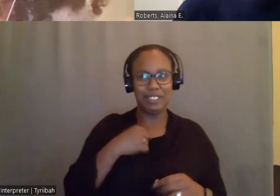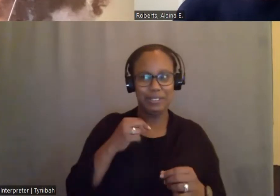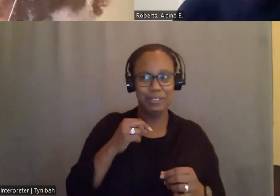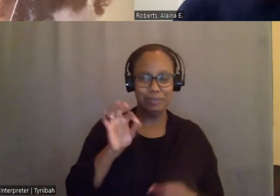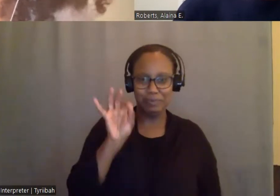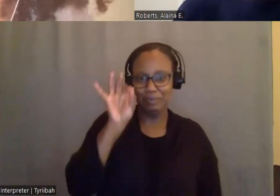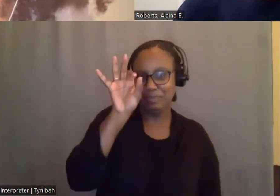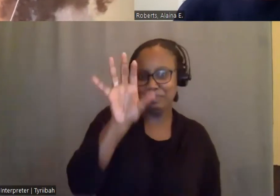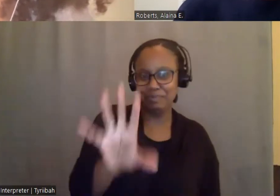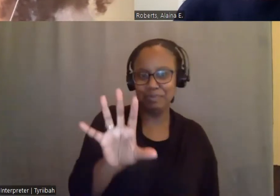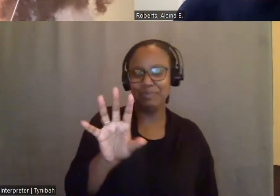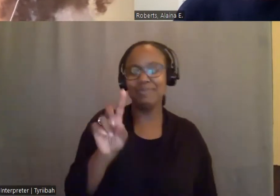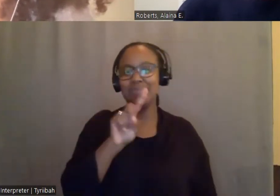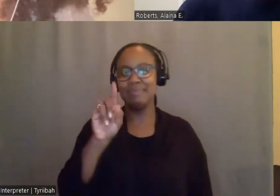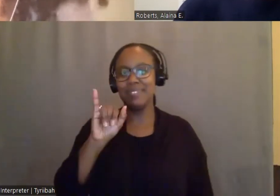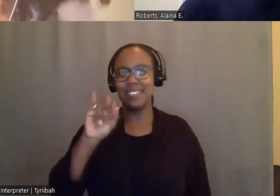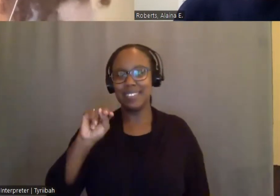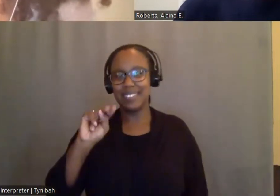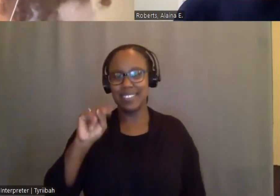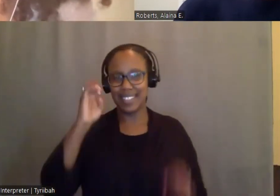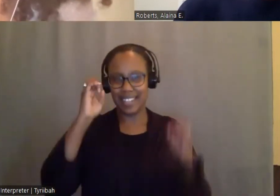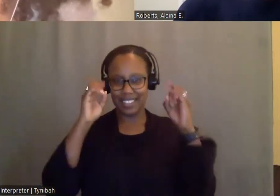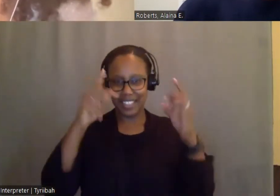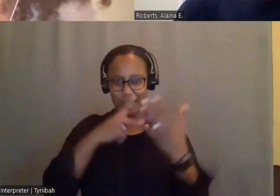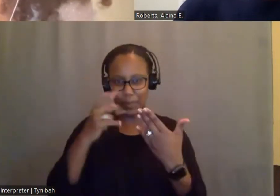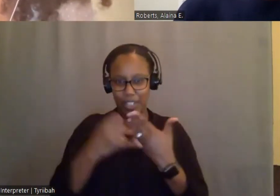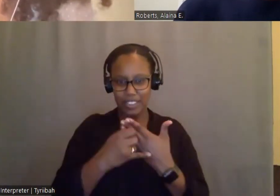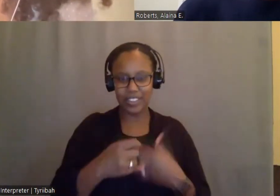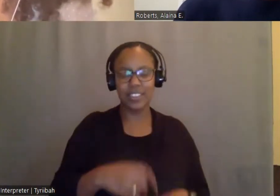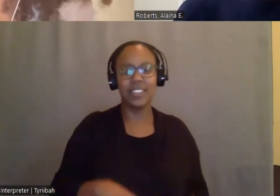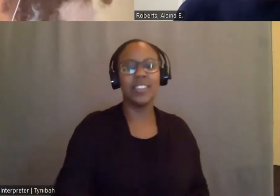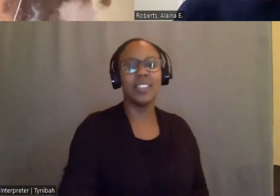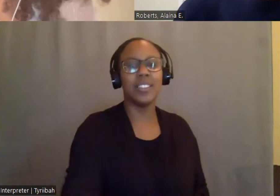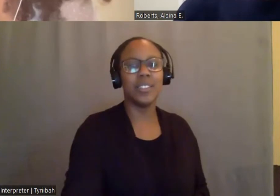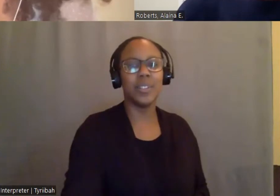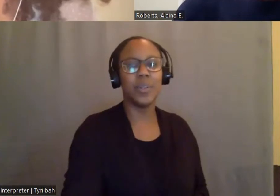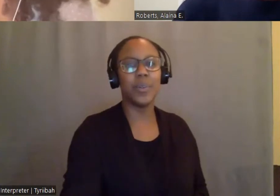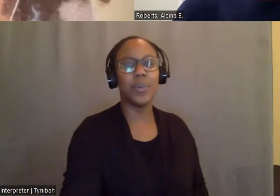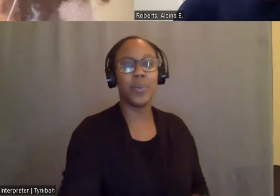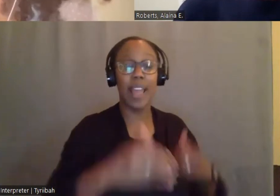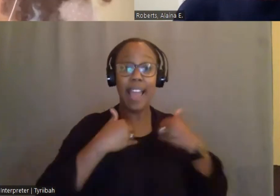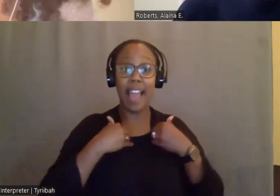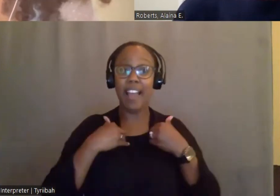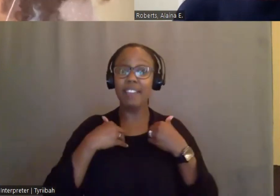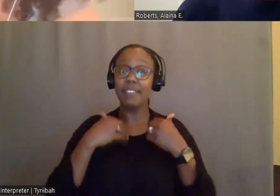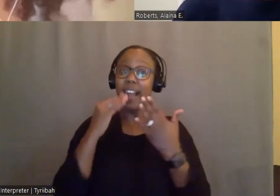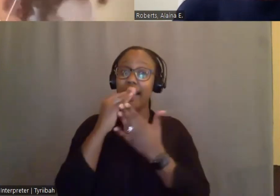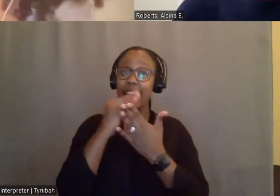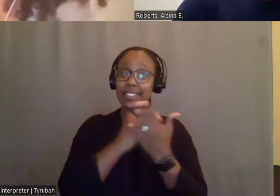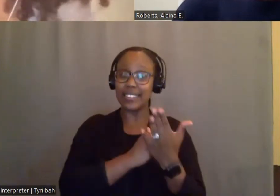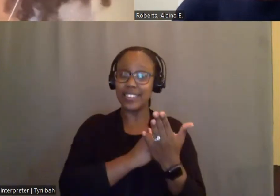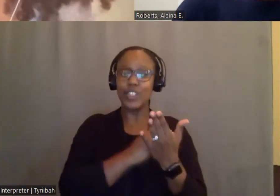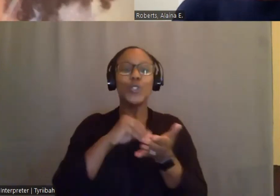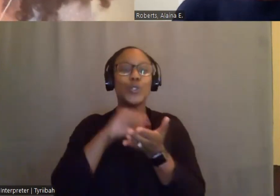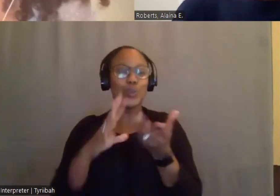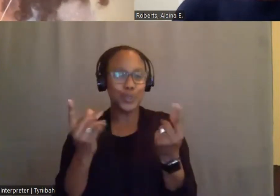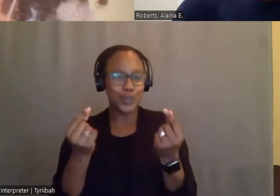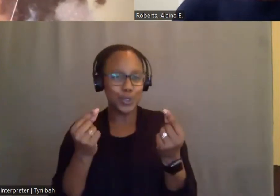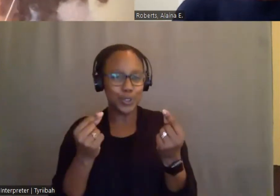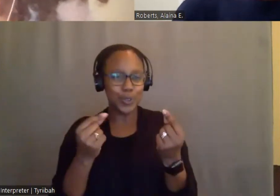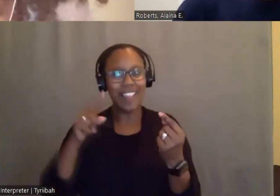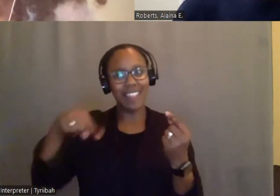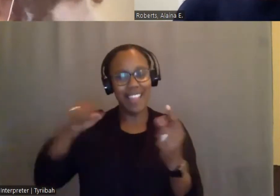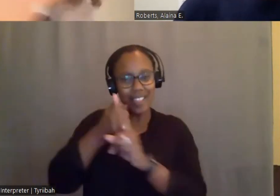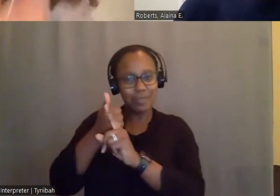for everyone that's on the call, has a lesson where students actually design a reparation bill. So I think that this